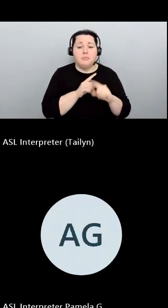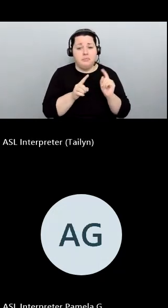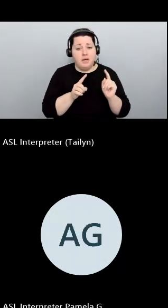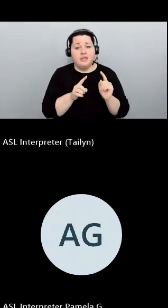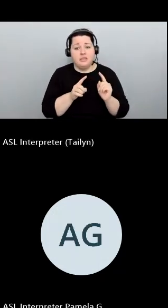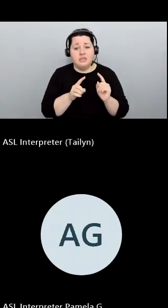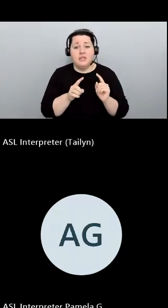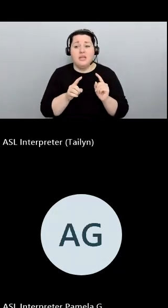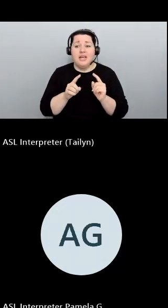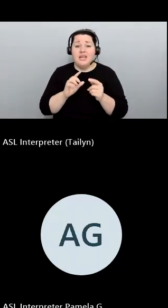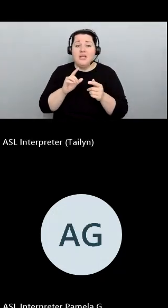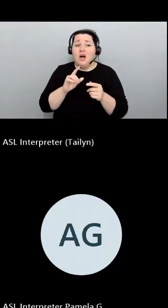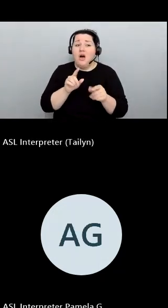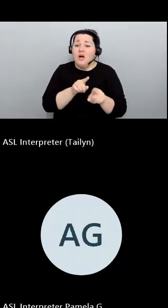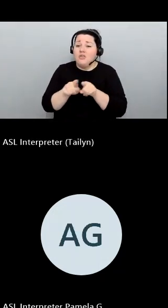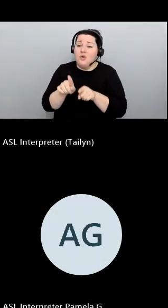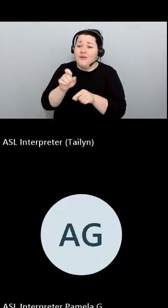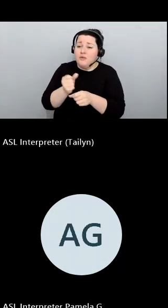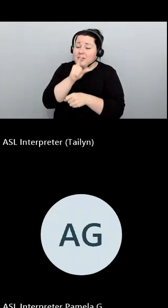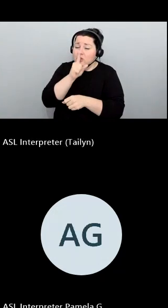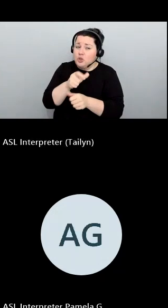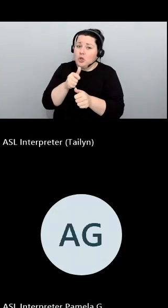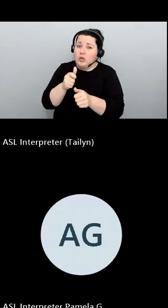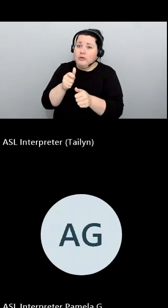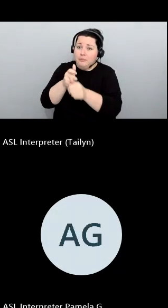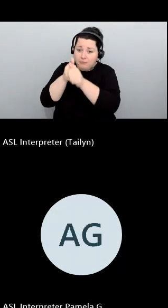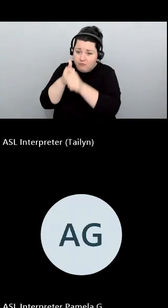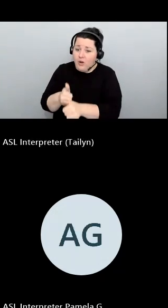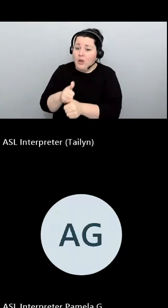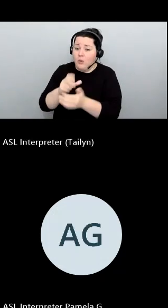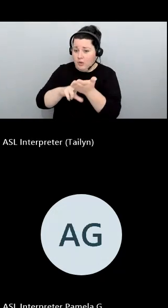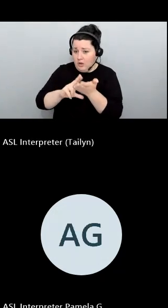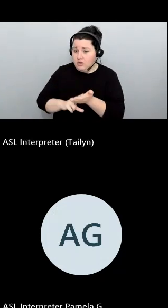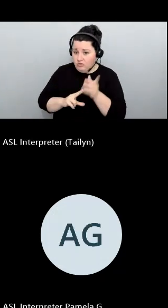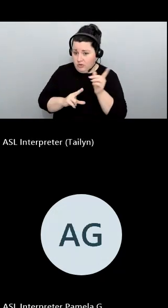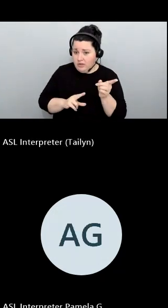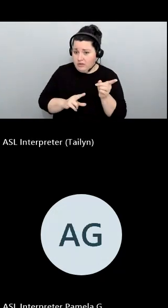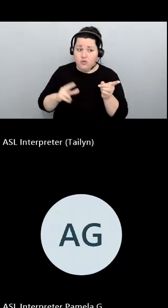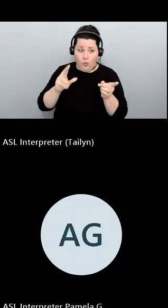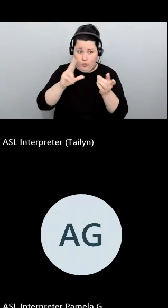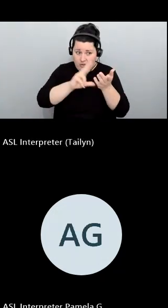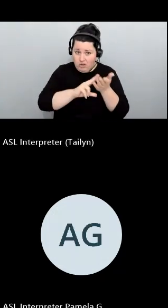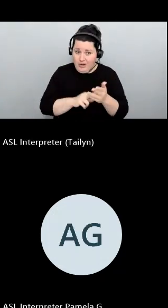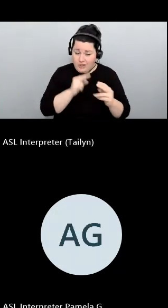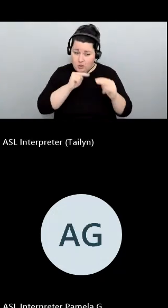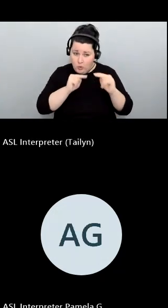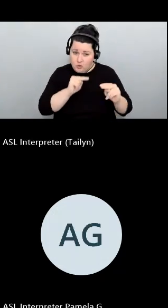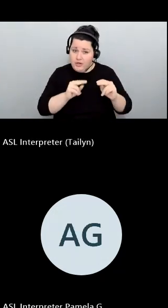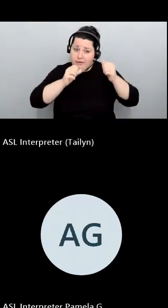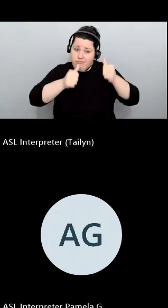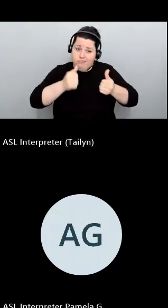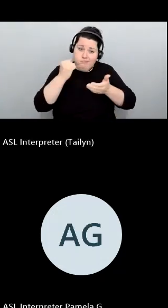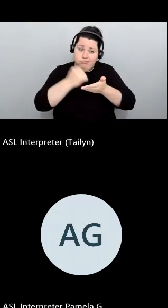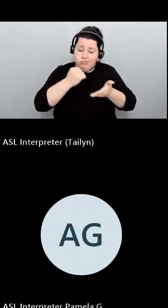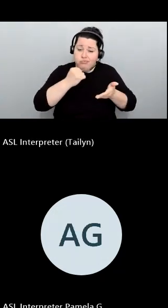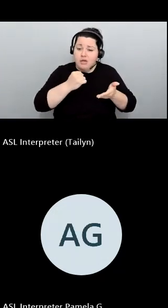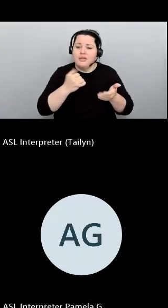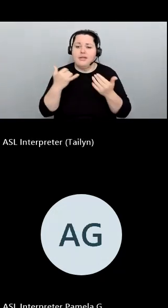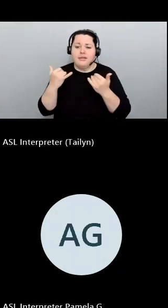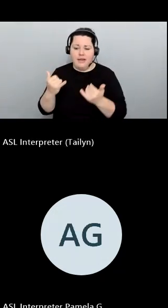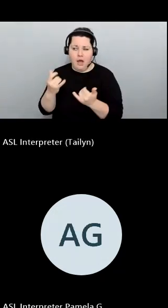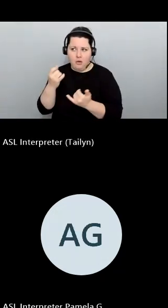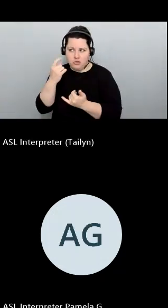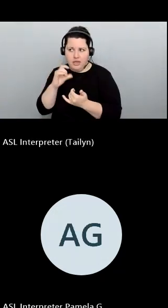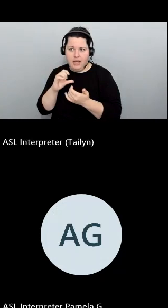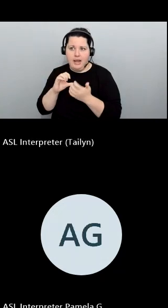of enforcing the elements that we have already negotiated in our contract and understanding how we can